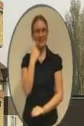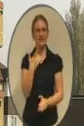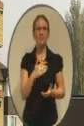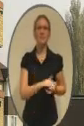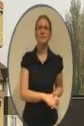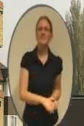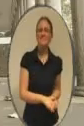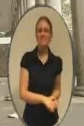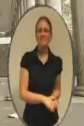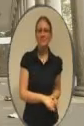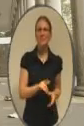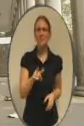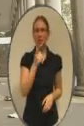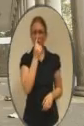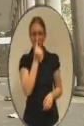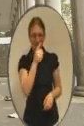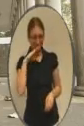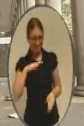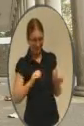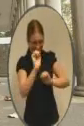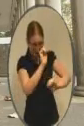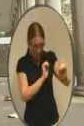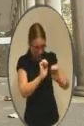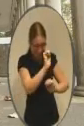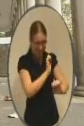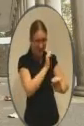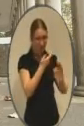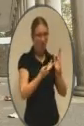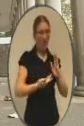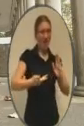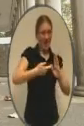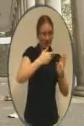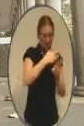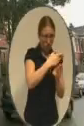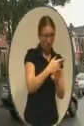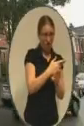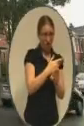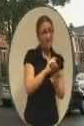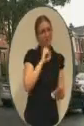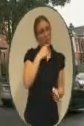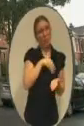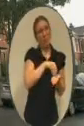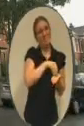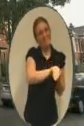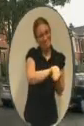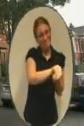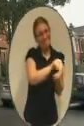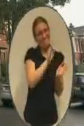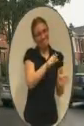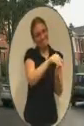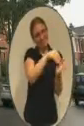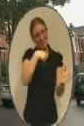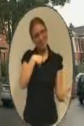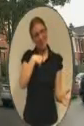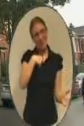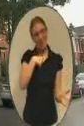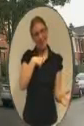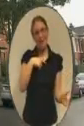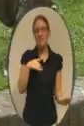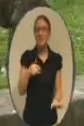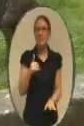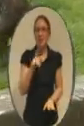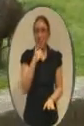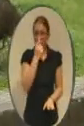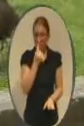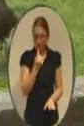cleaning or other work if this is necessary. For example, due to you, members of your household or visitors,